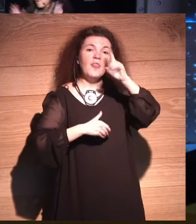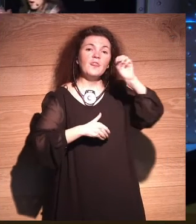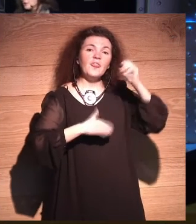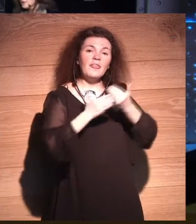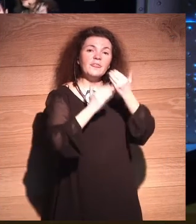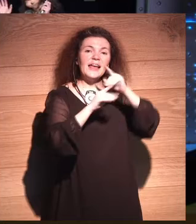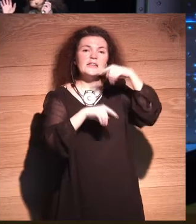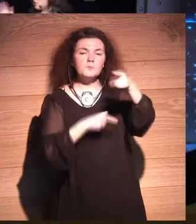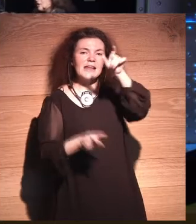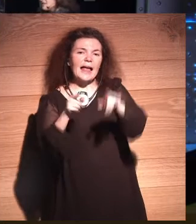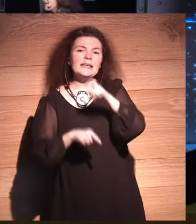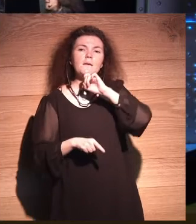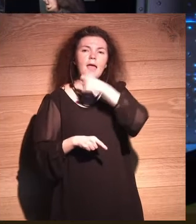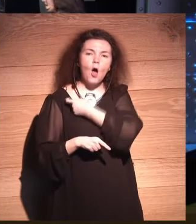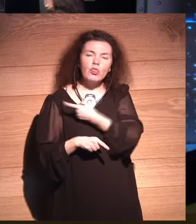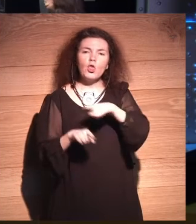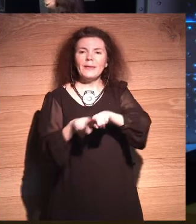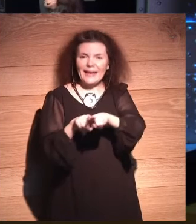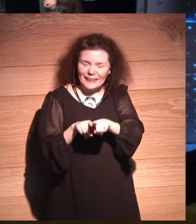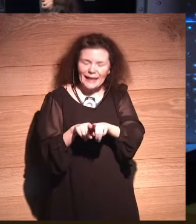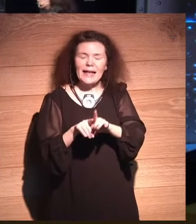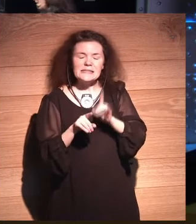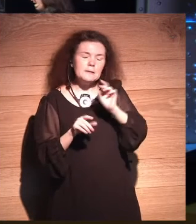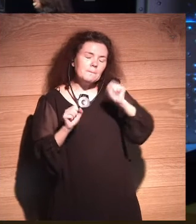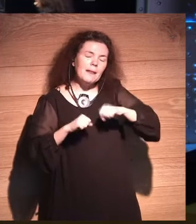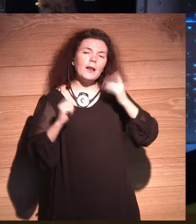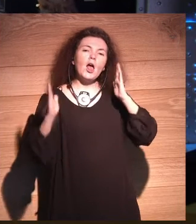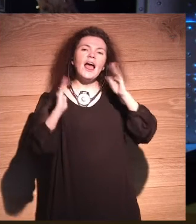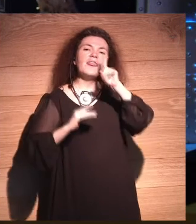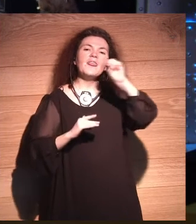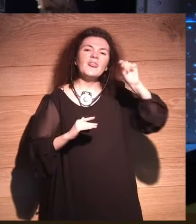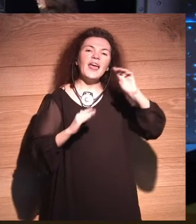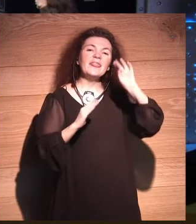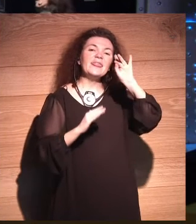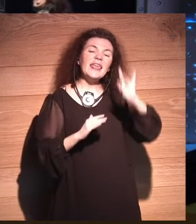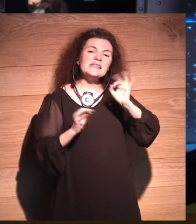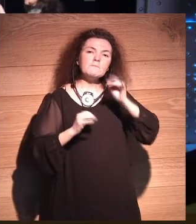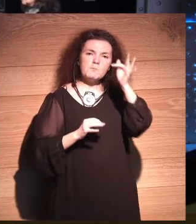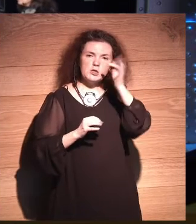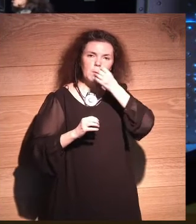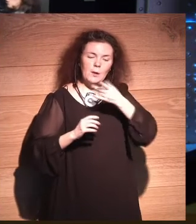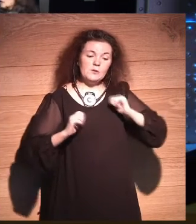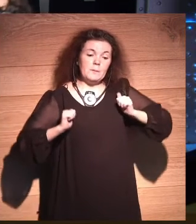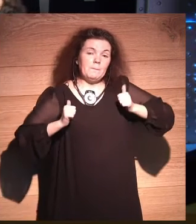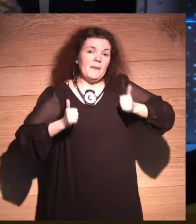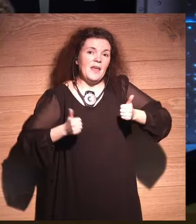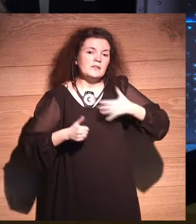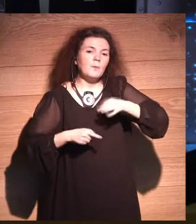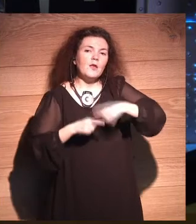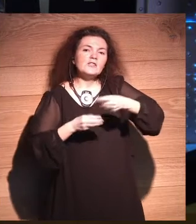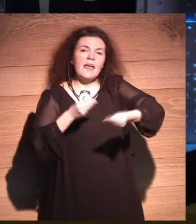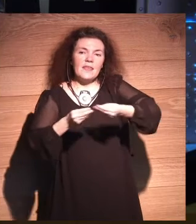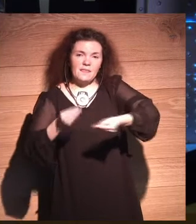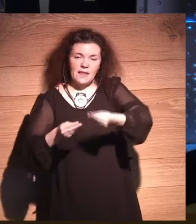criticize you, but you have 100 good days, the honeymoon, in which you can actually get something done. So we asked people, what should be